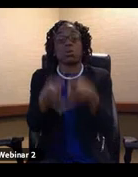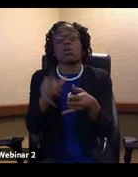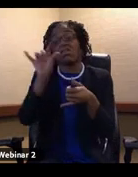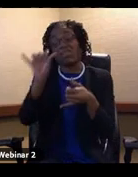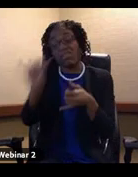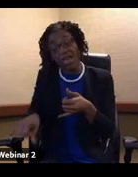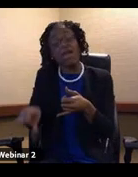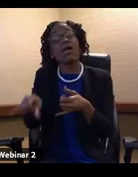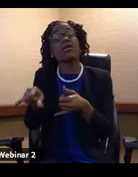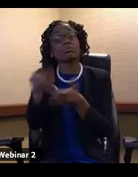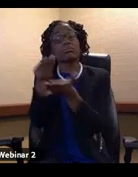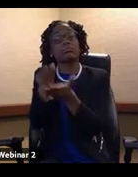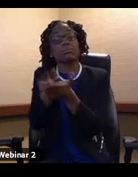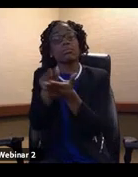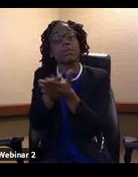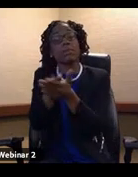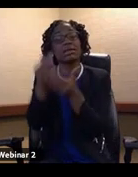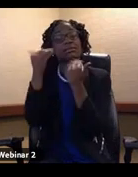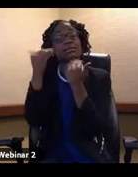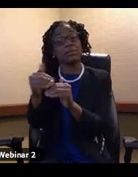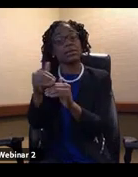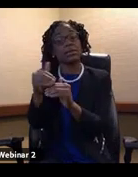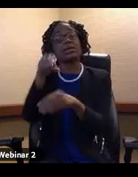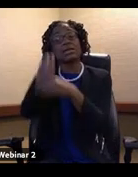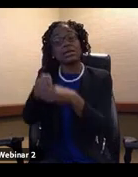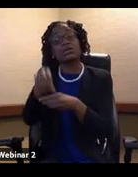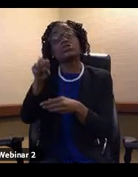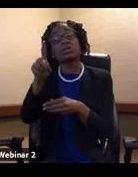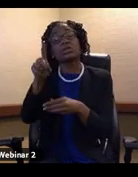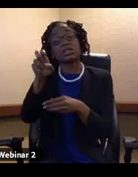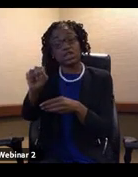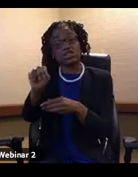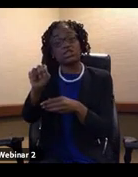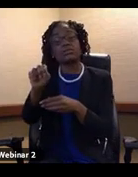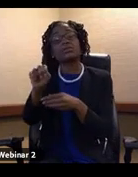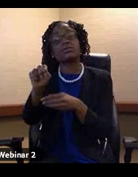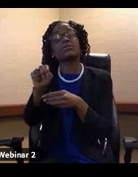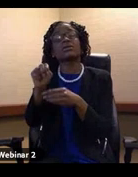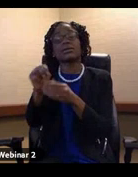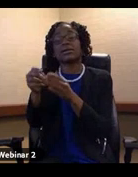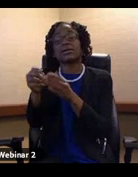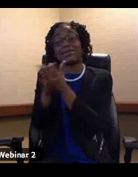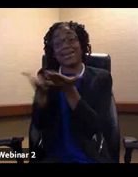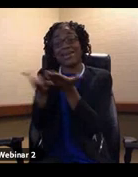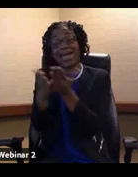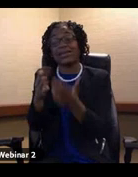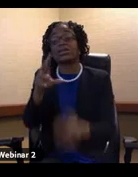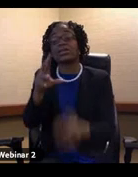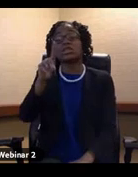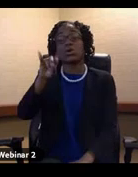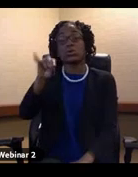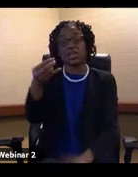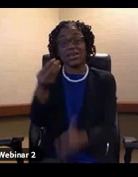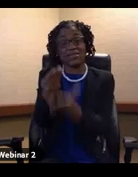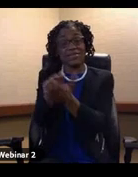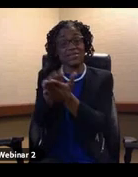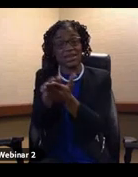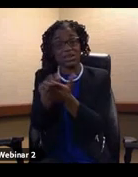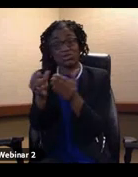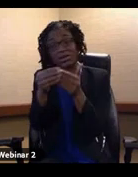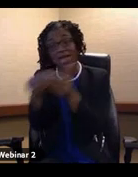this solicitation, the Solicitation Companion Guide, the DOJ Financial Guide,